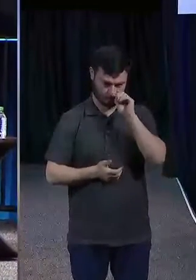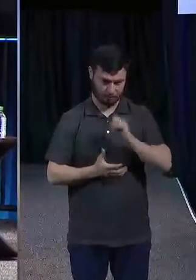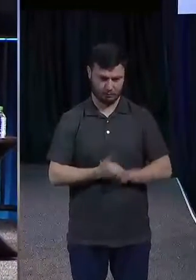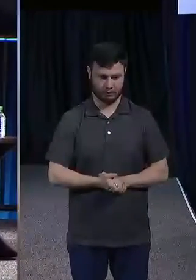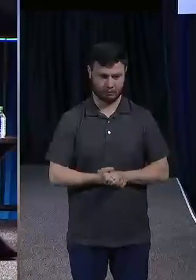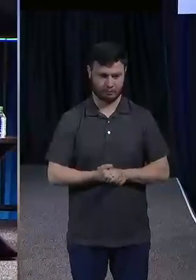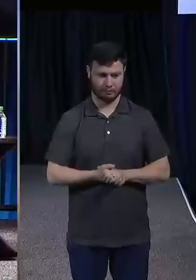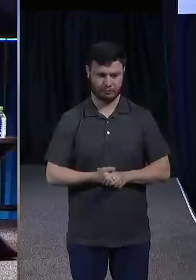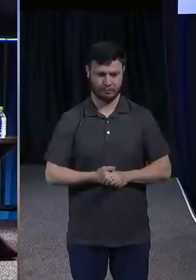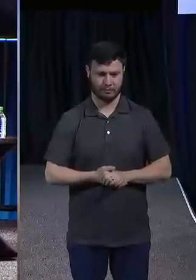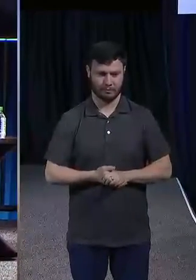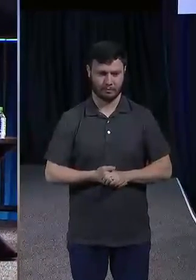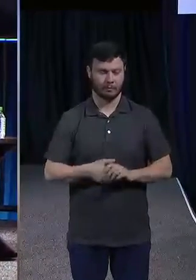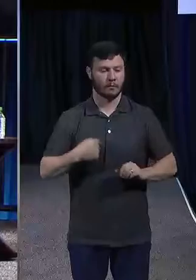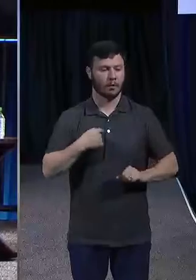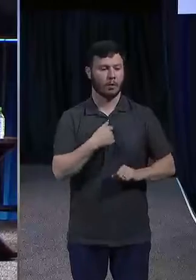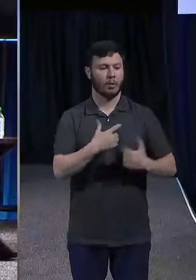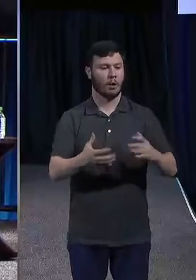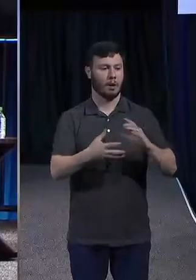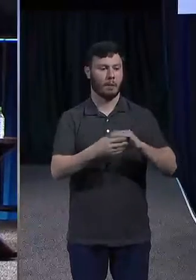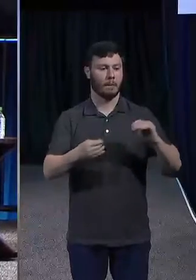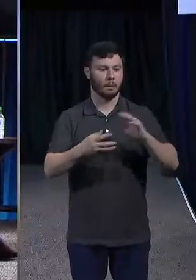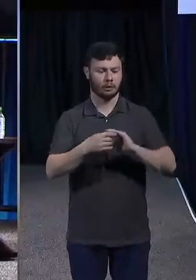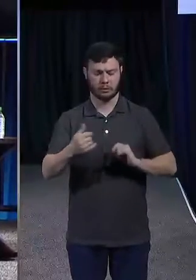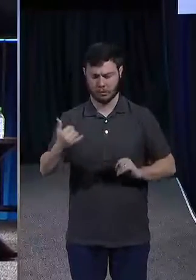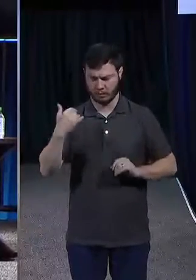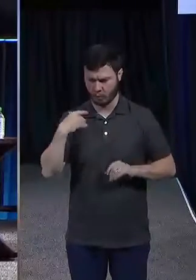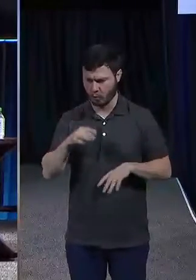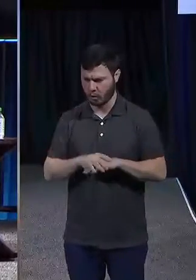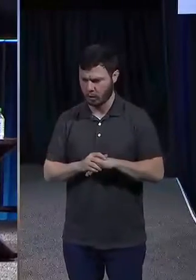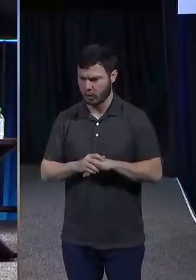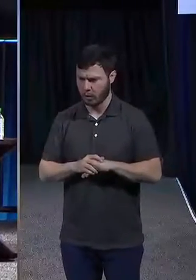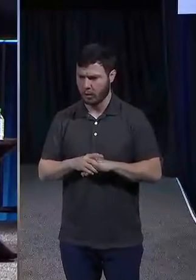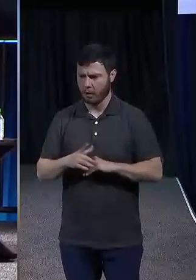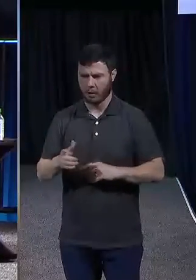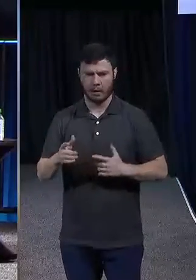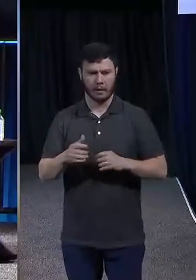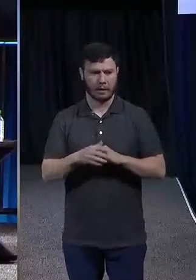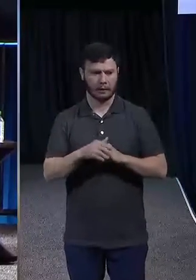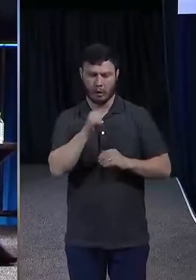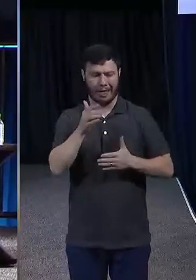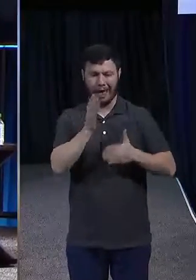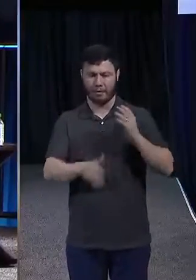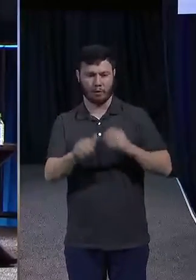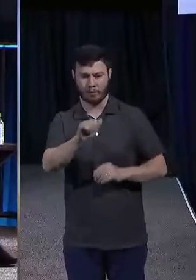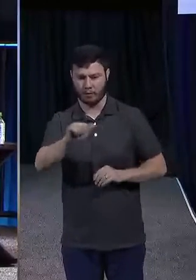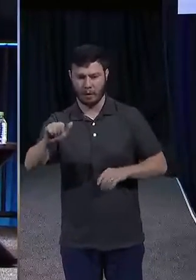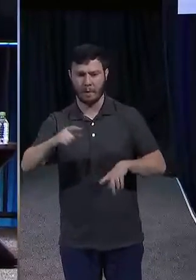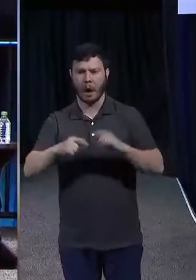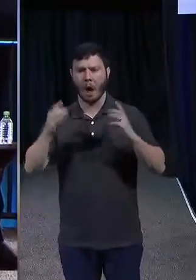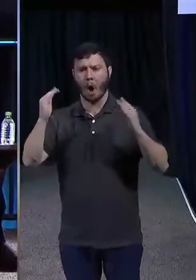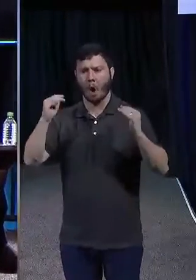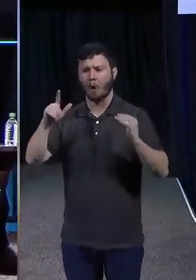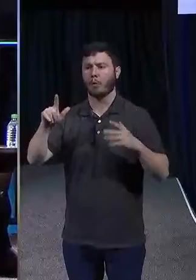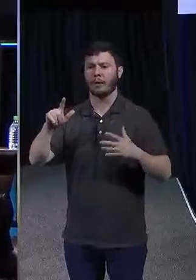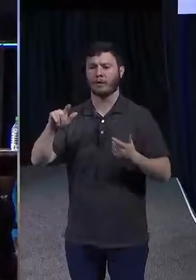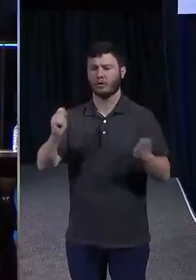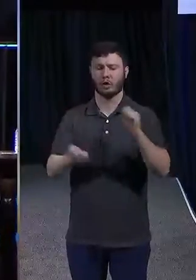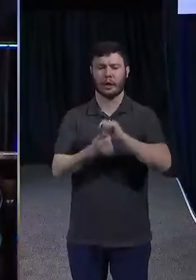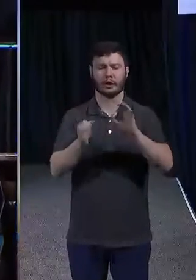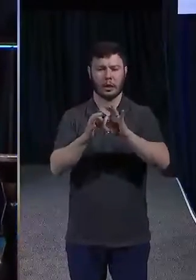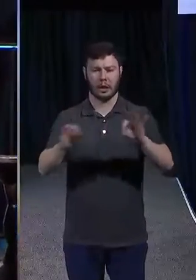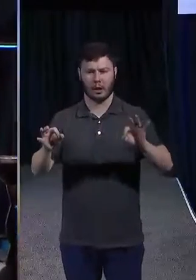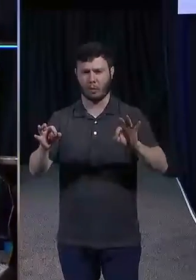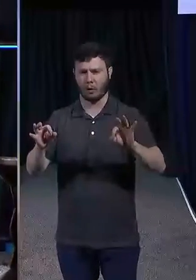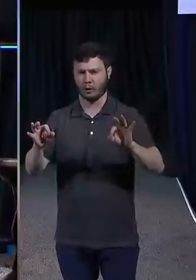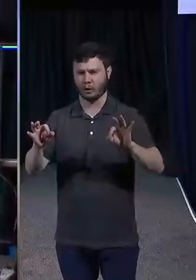As we've talked about this decision, which is not an end to affirmative action, so I hope we change even the language about